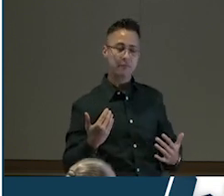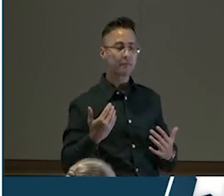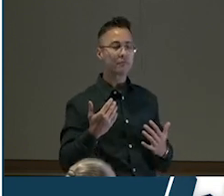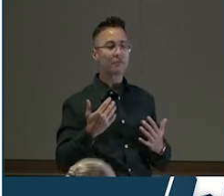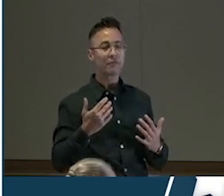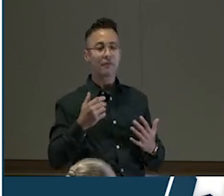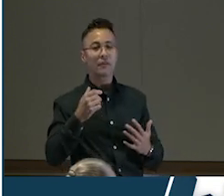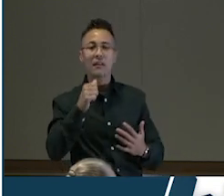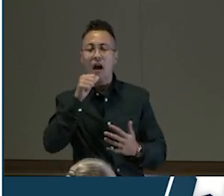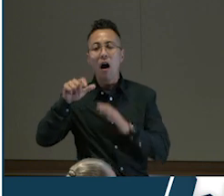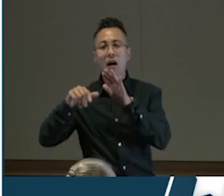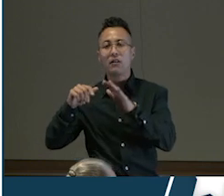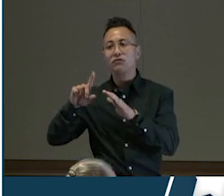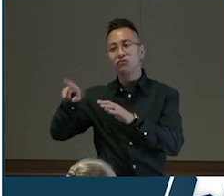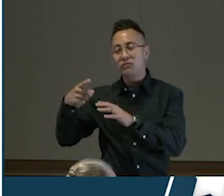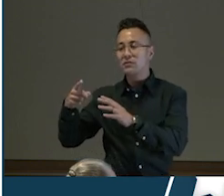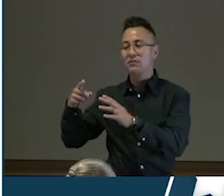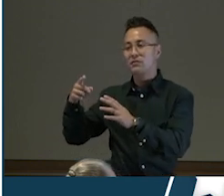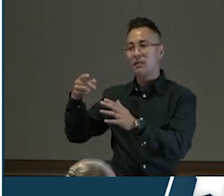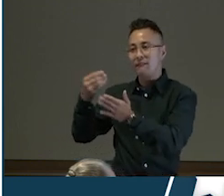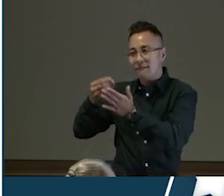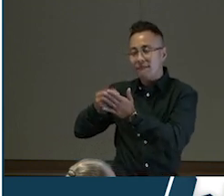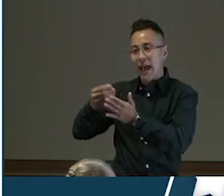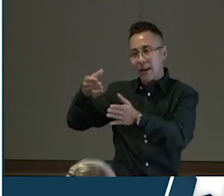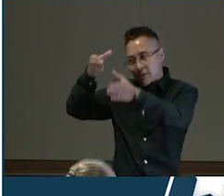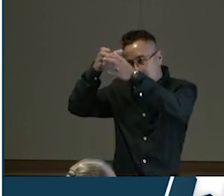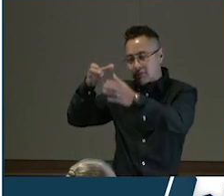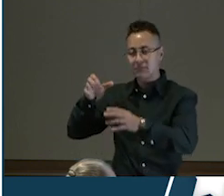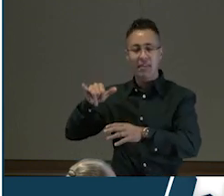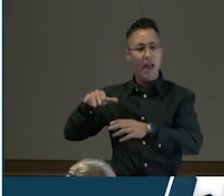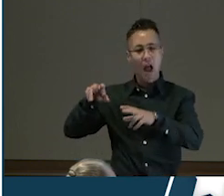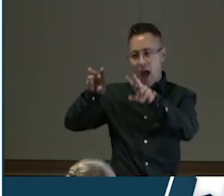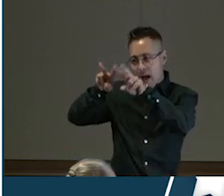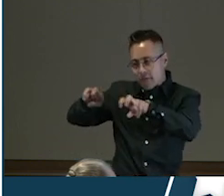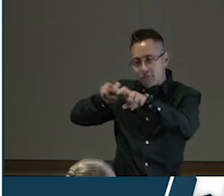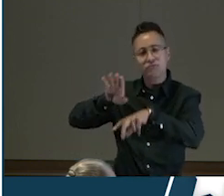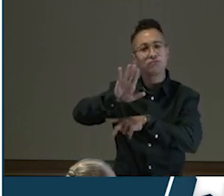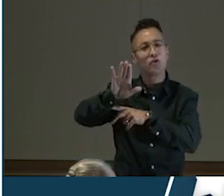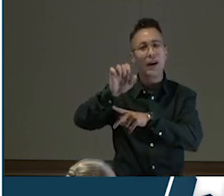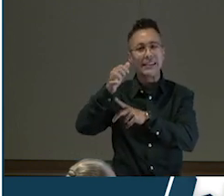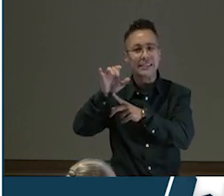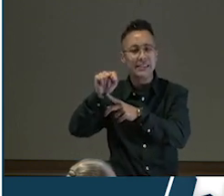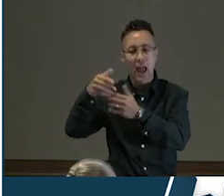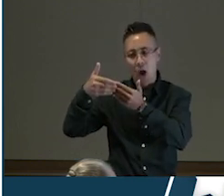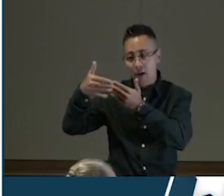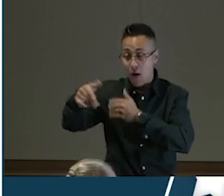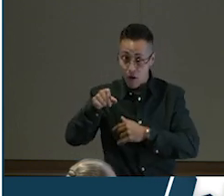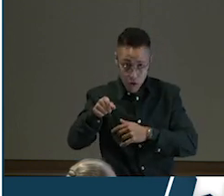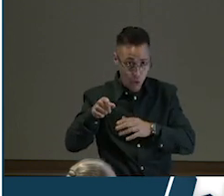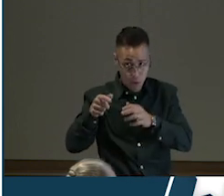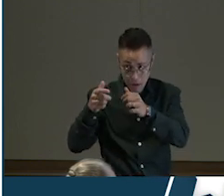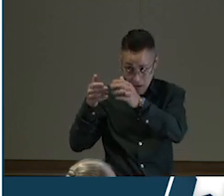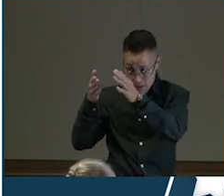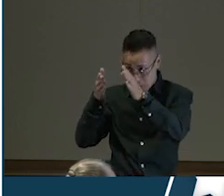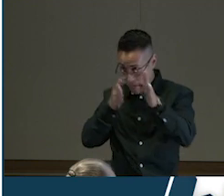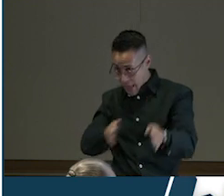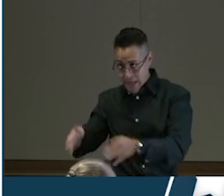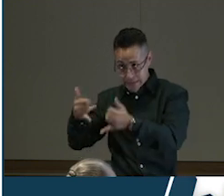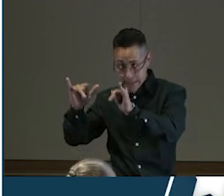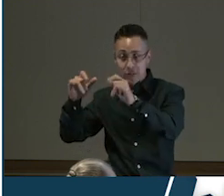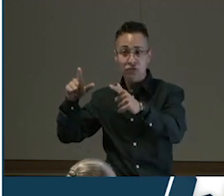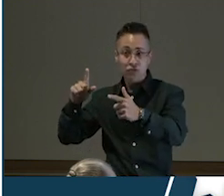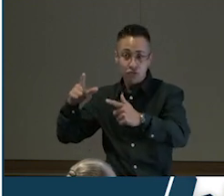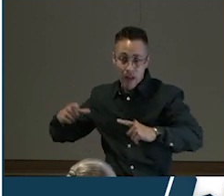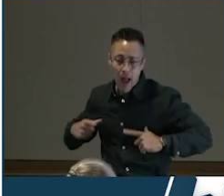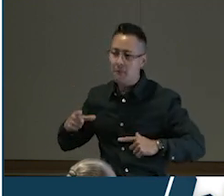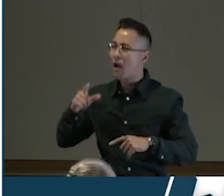the financial expertise of looking at your, estate over time, and are you on track for retirement, and what happens if there's an emergency